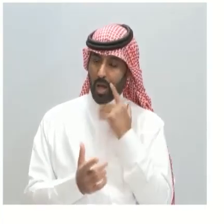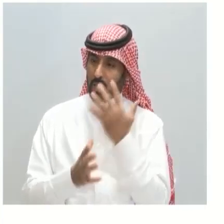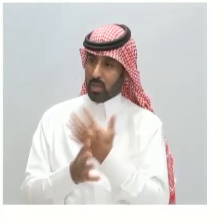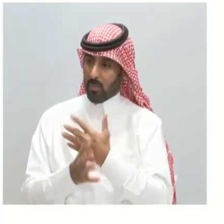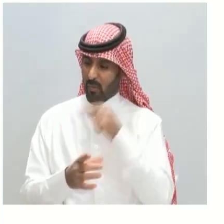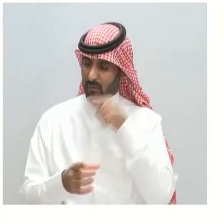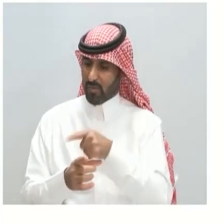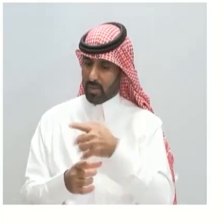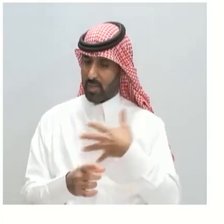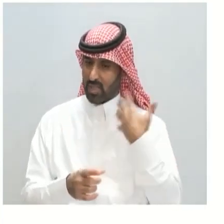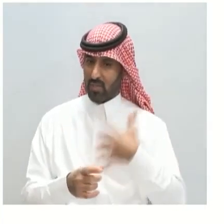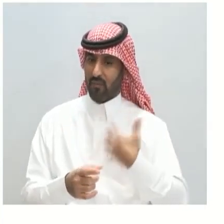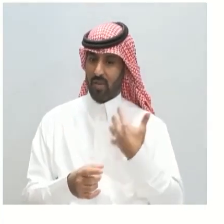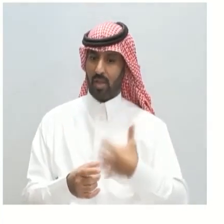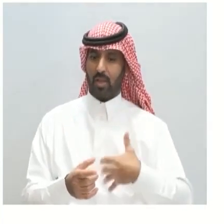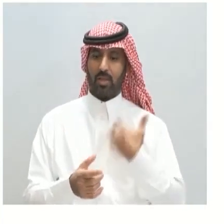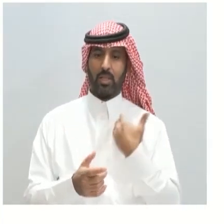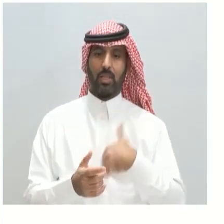cause of this feeling.